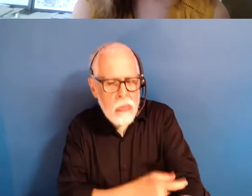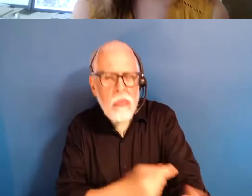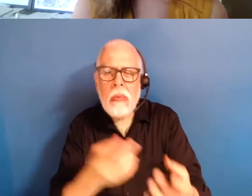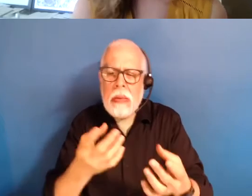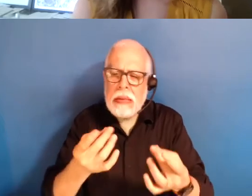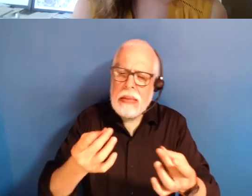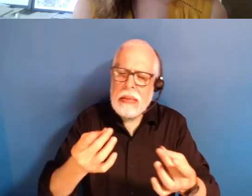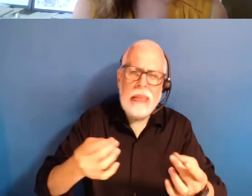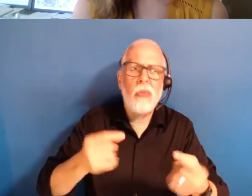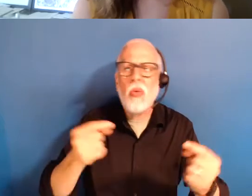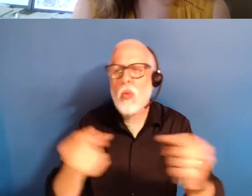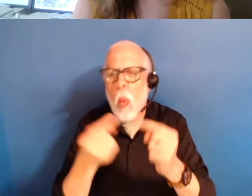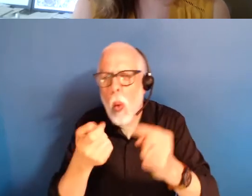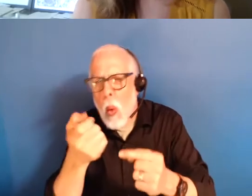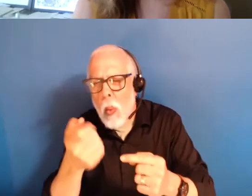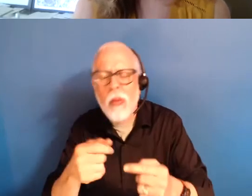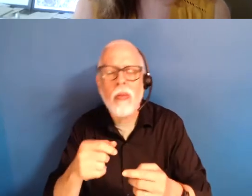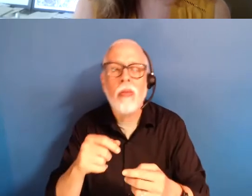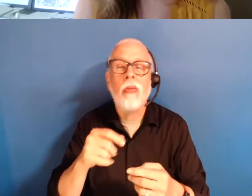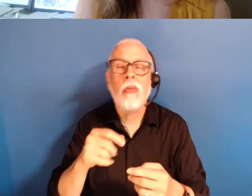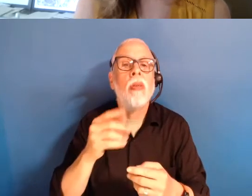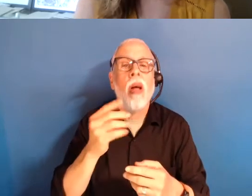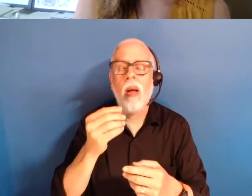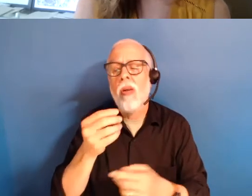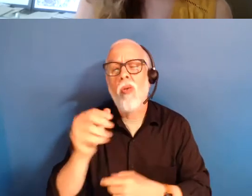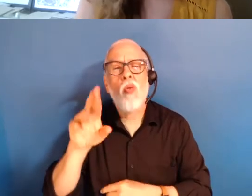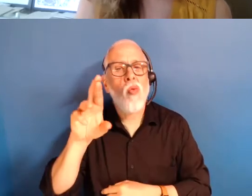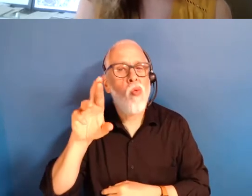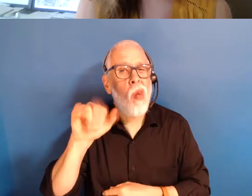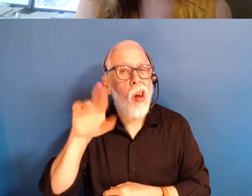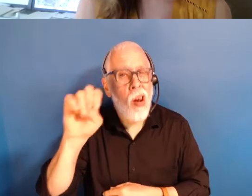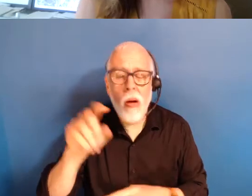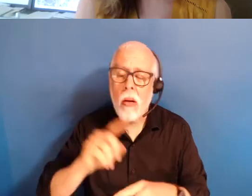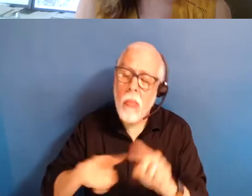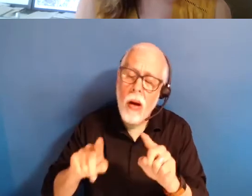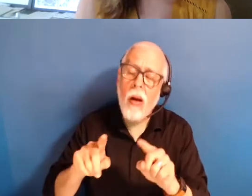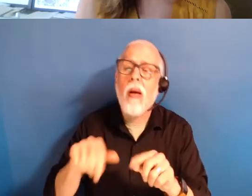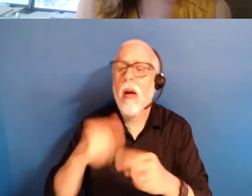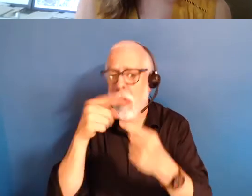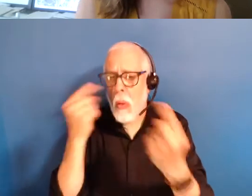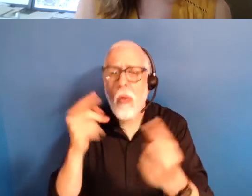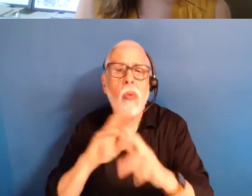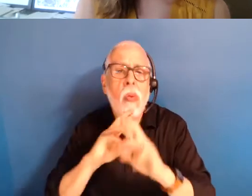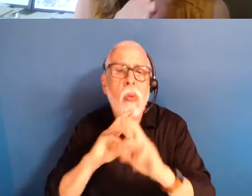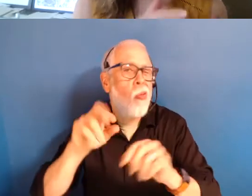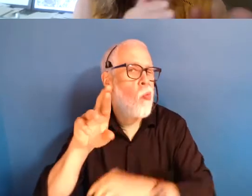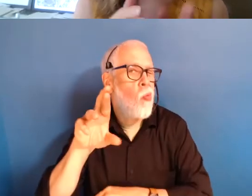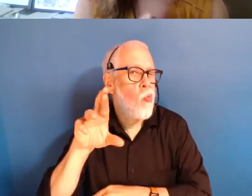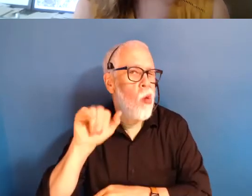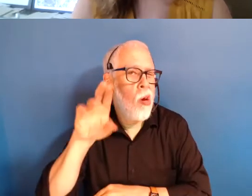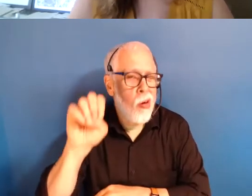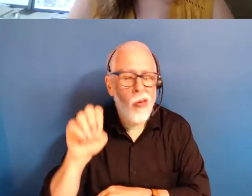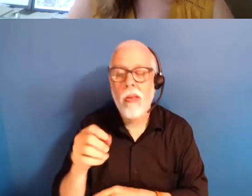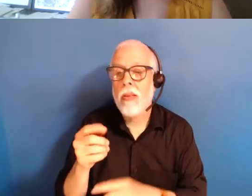tenderness, soreness. And there are very rare but significant allergic reactions. And in the